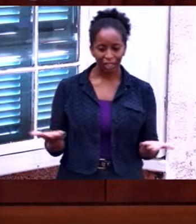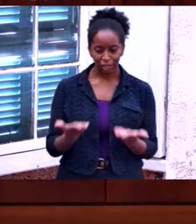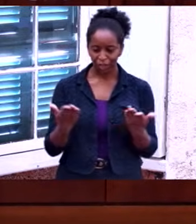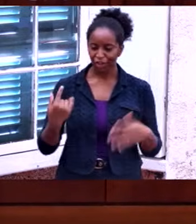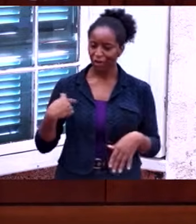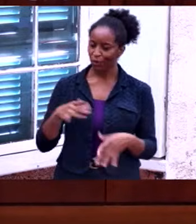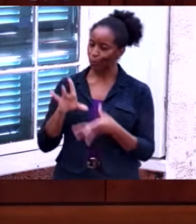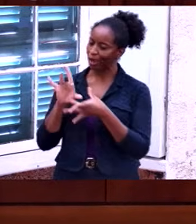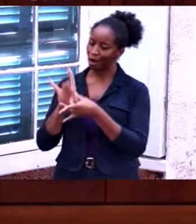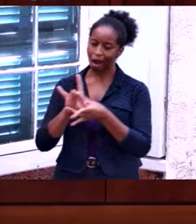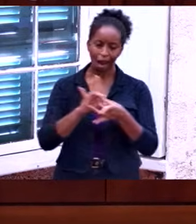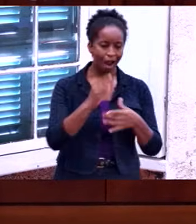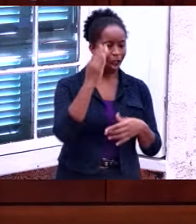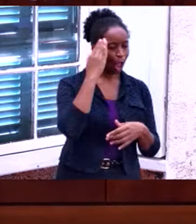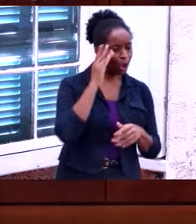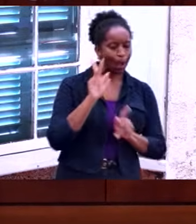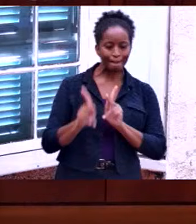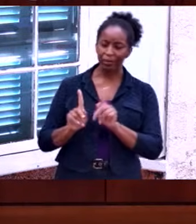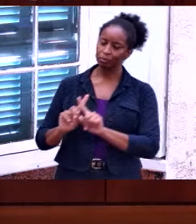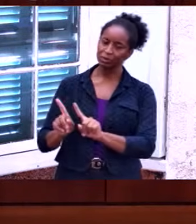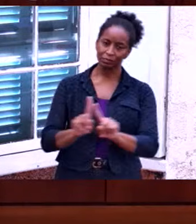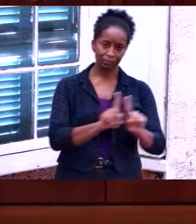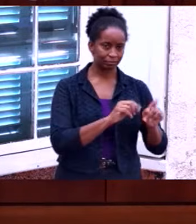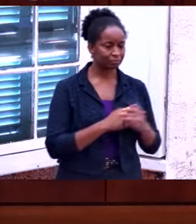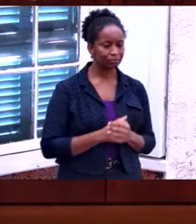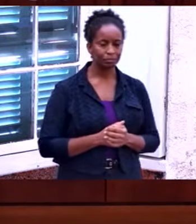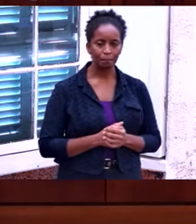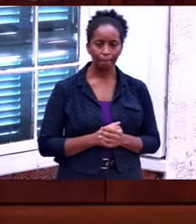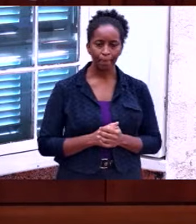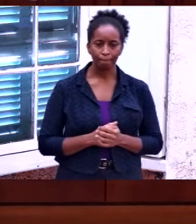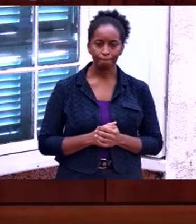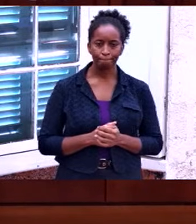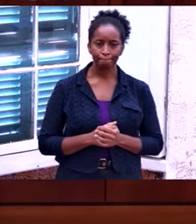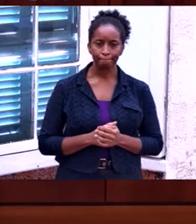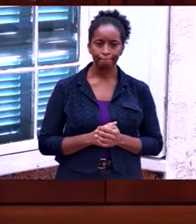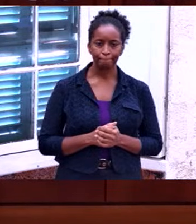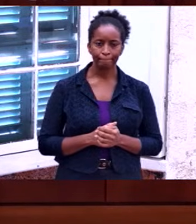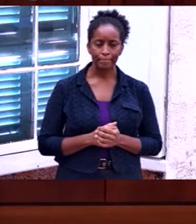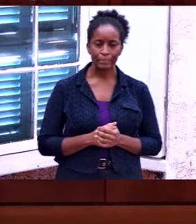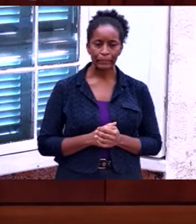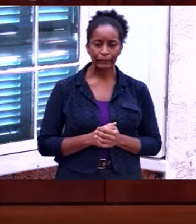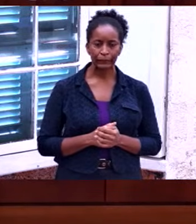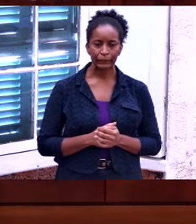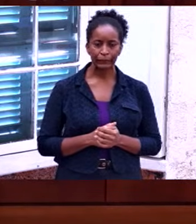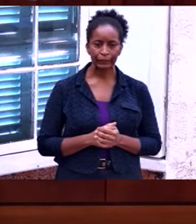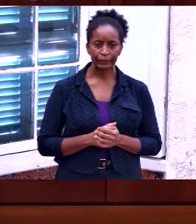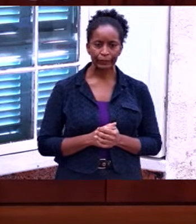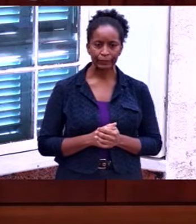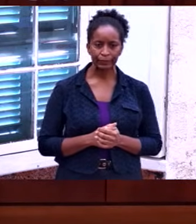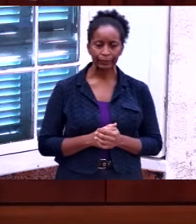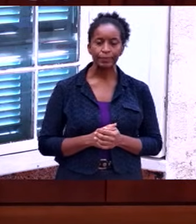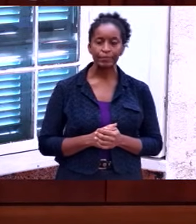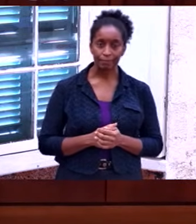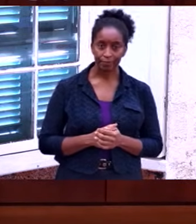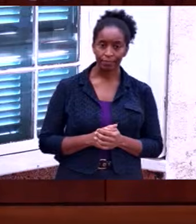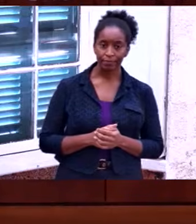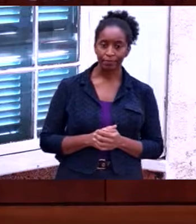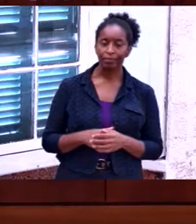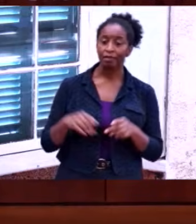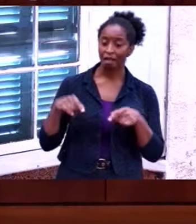seen people function in a way that allows them to say, I am independent, and to say so repeatedly, Mr.